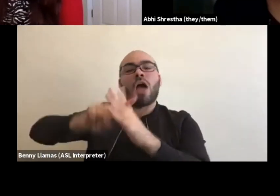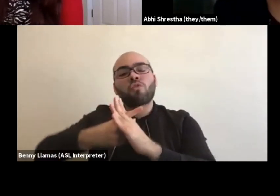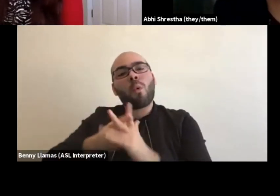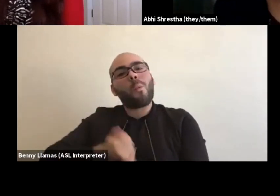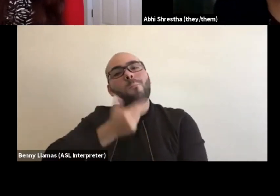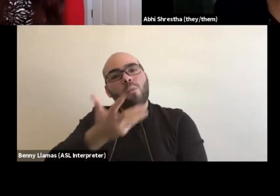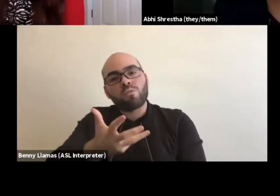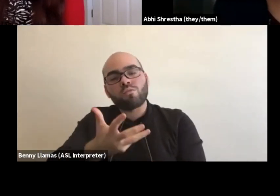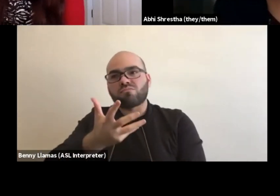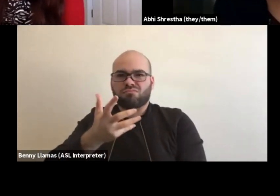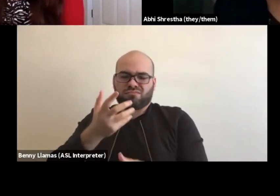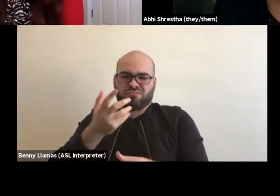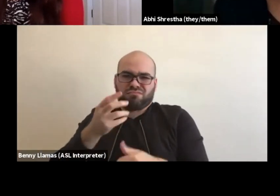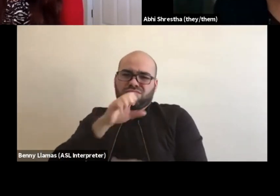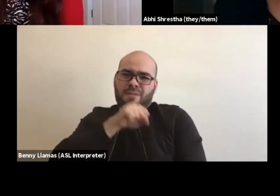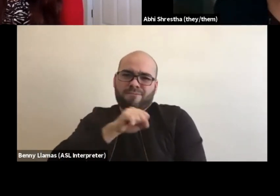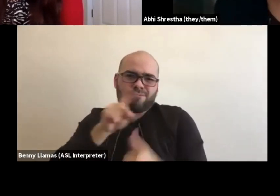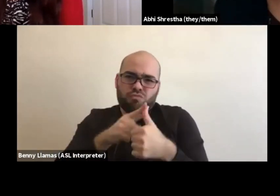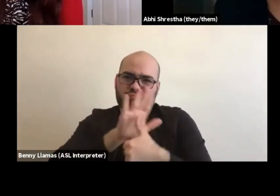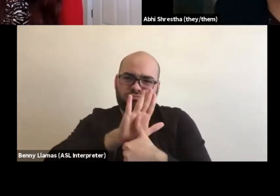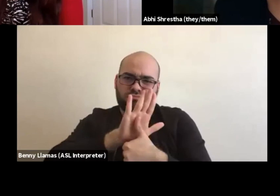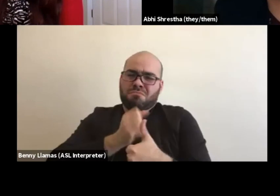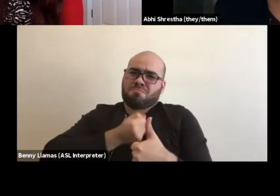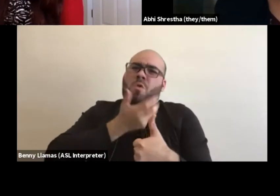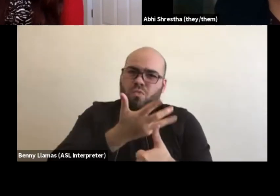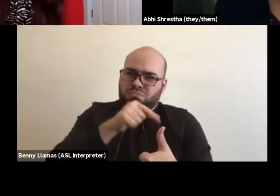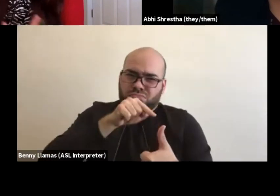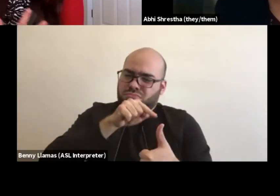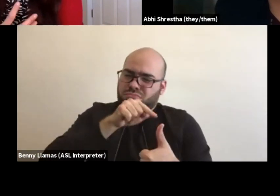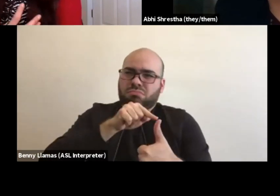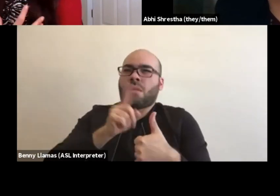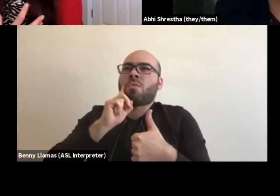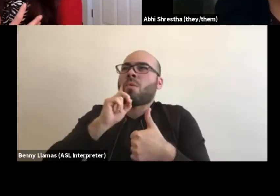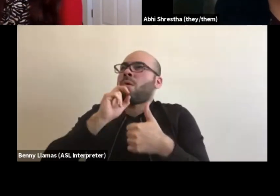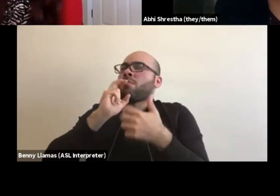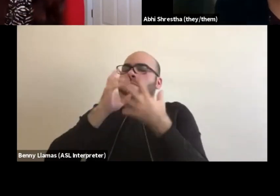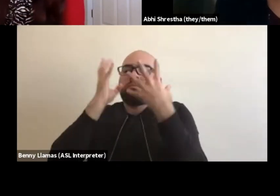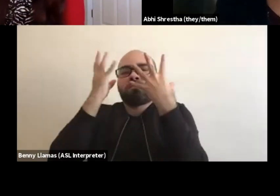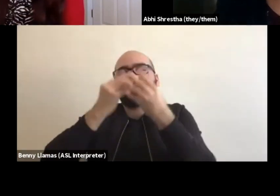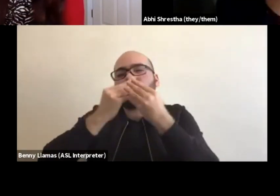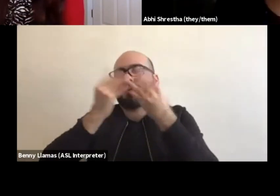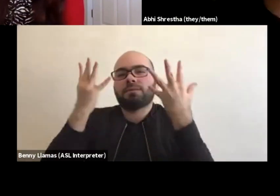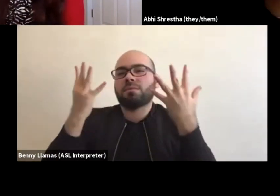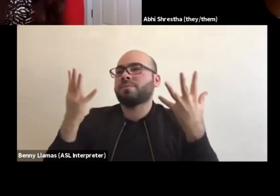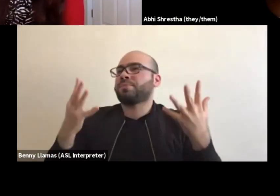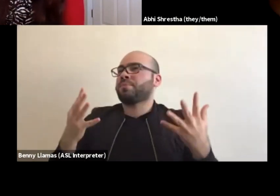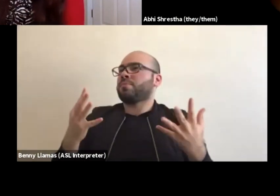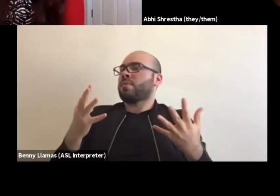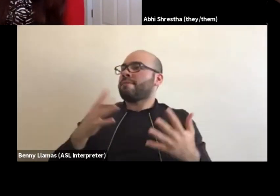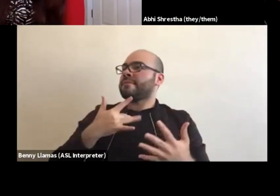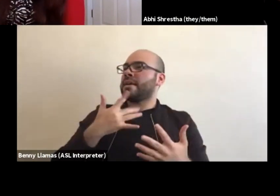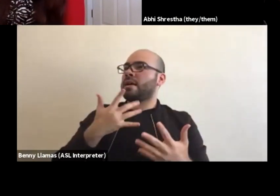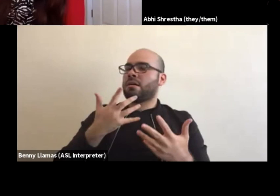first because I just thought it was so beautiful. Like spoke to me in a way that was really